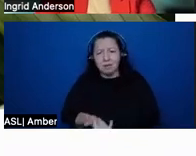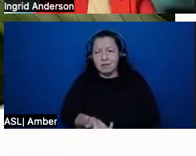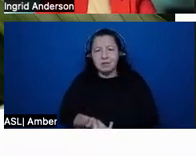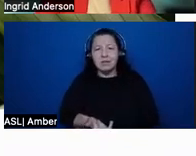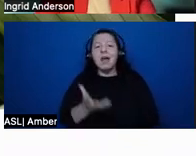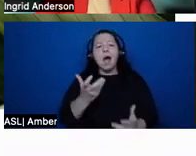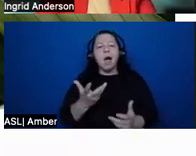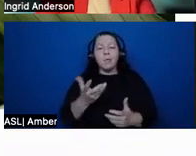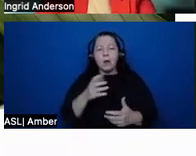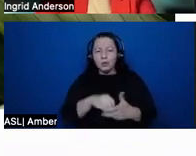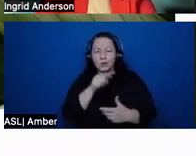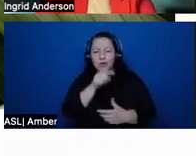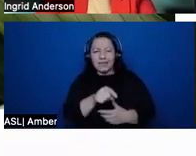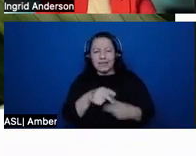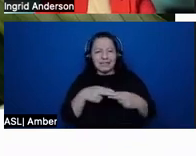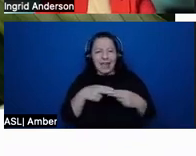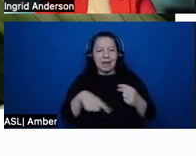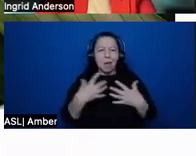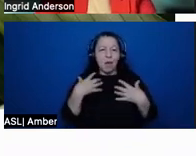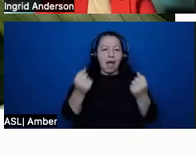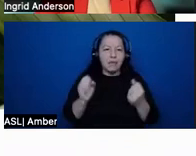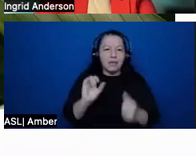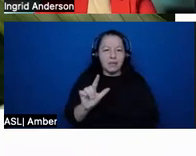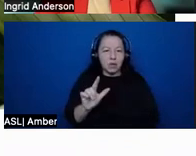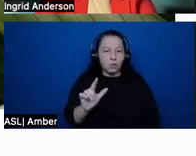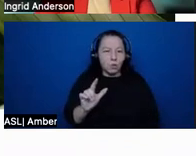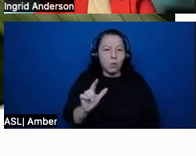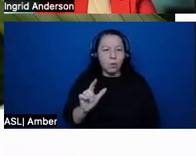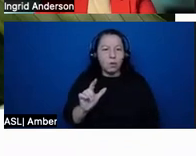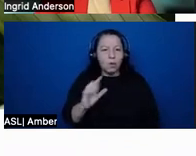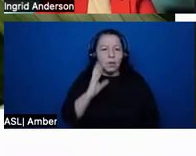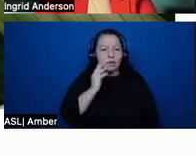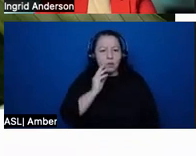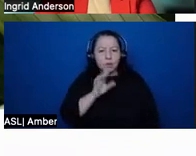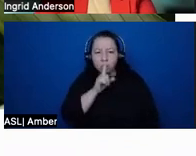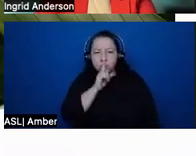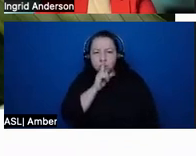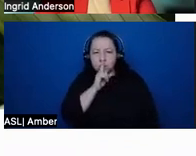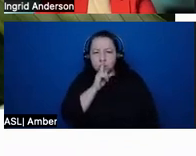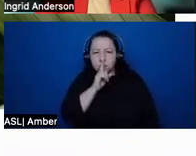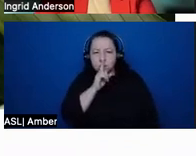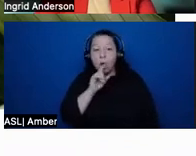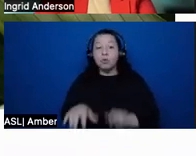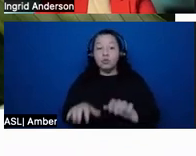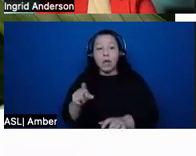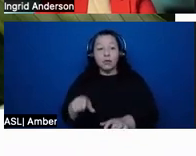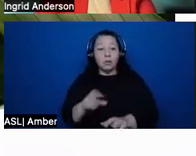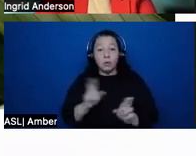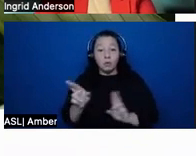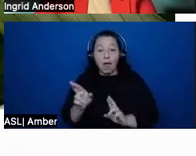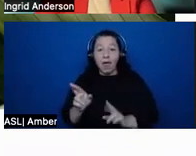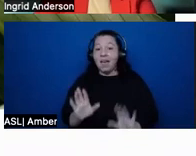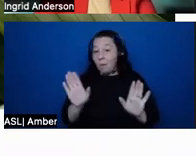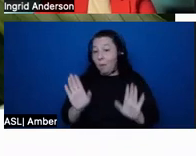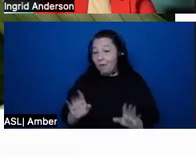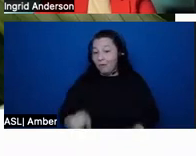about healthy sexuality as this, oh, the chat should be enabled now. That is wonderful.